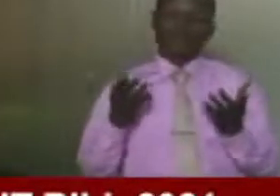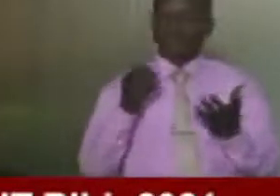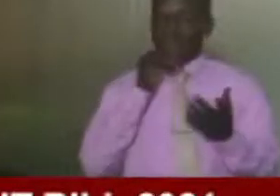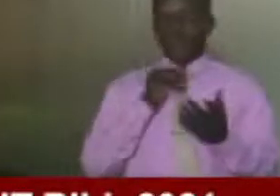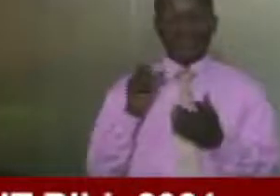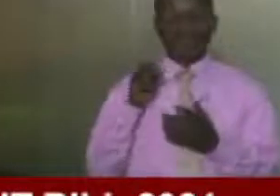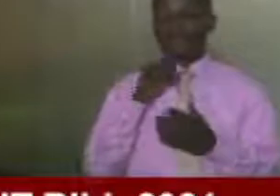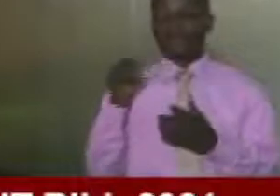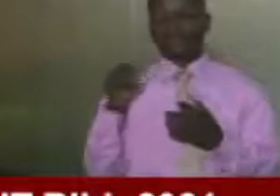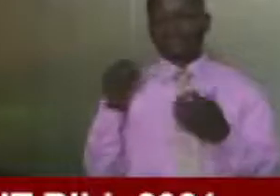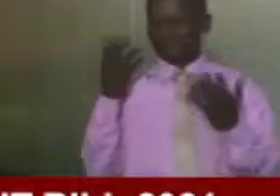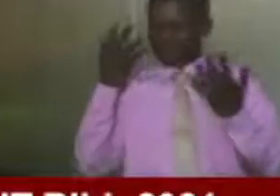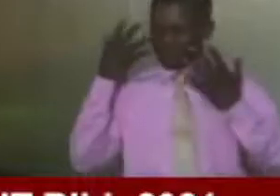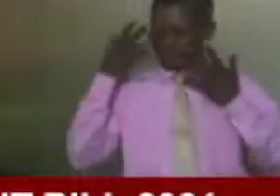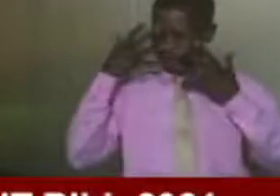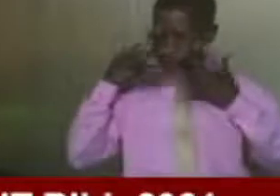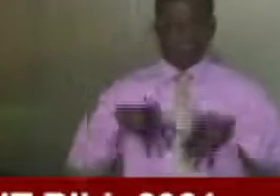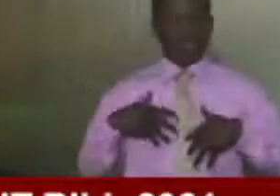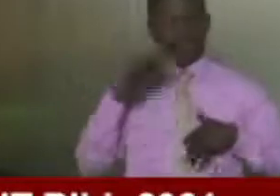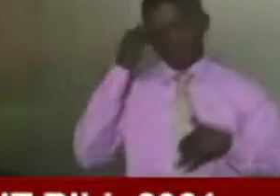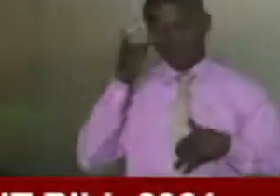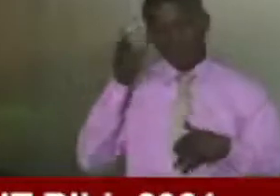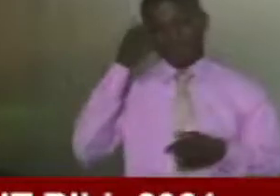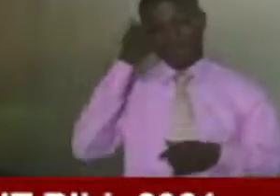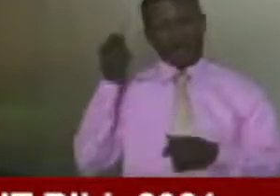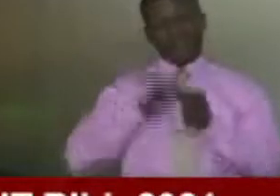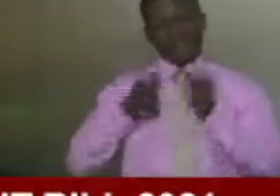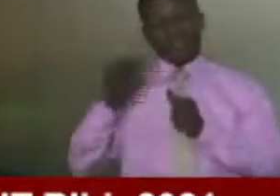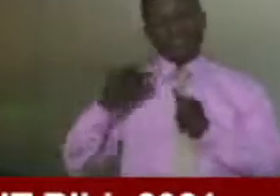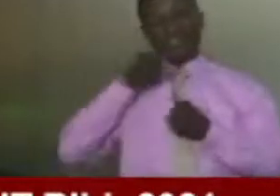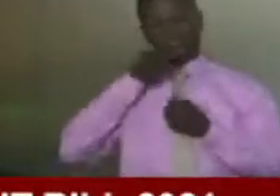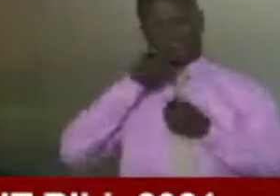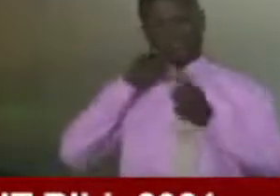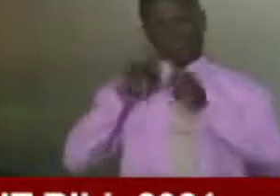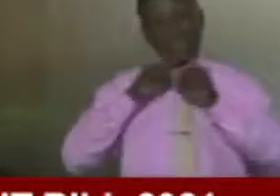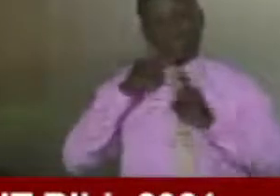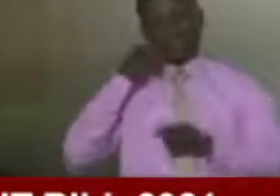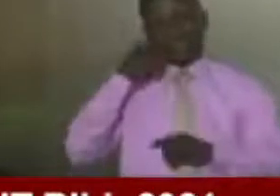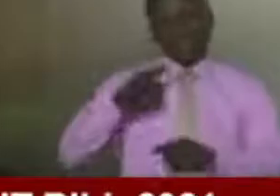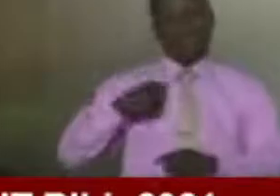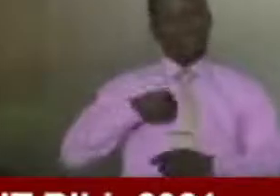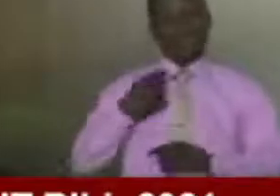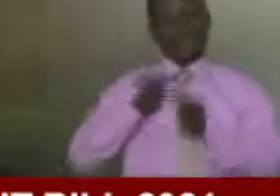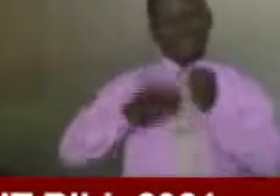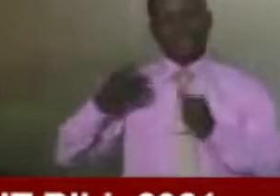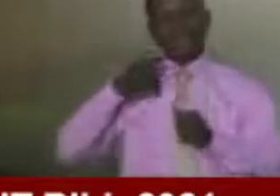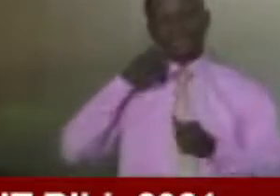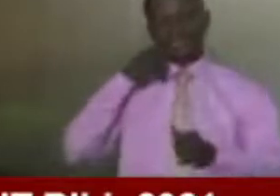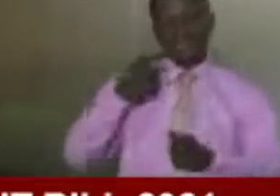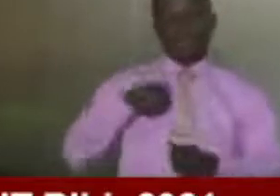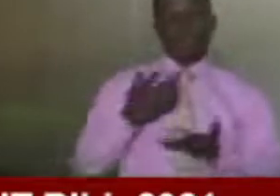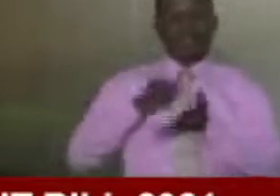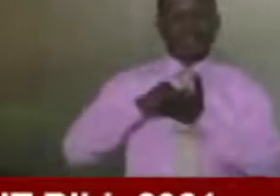so saddened by it because everything tells me that this is not going to work. Everything tells me